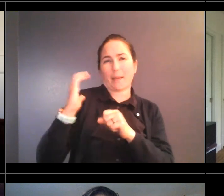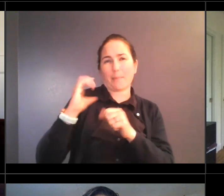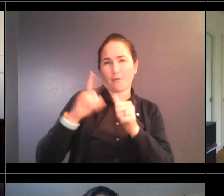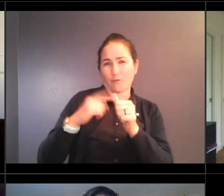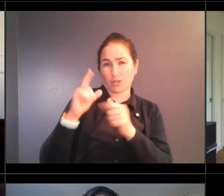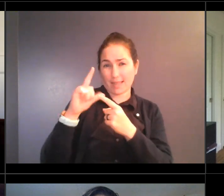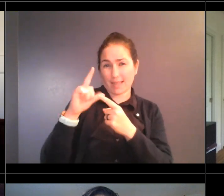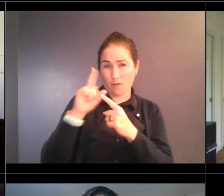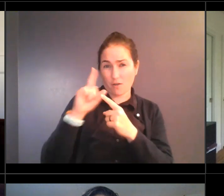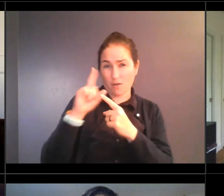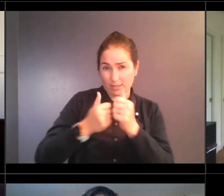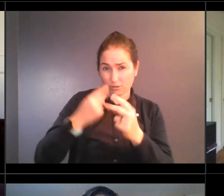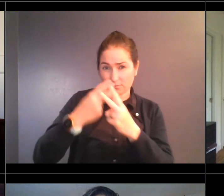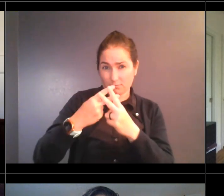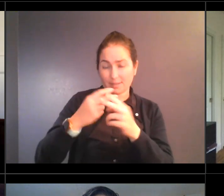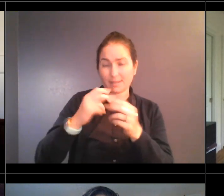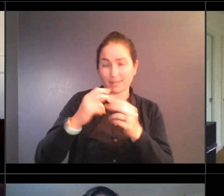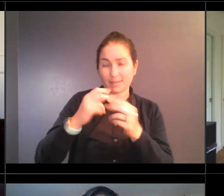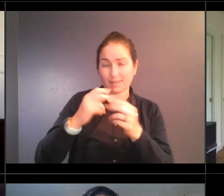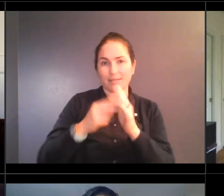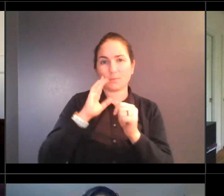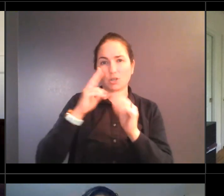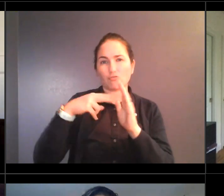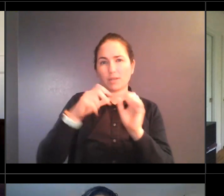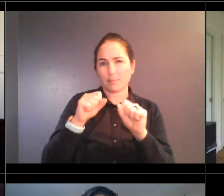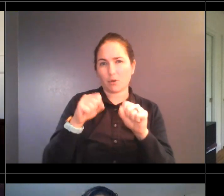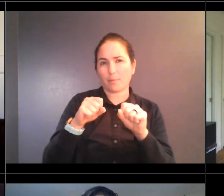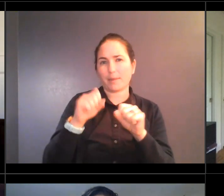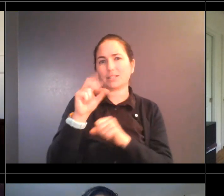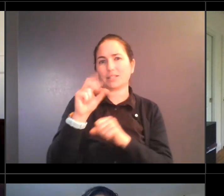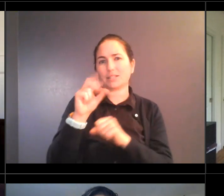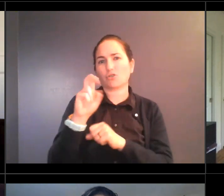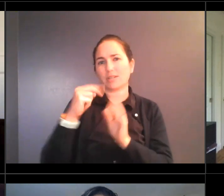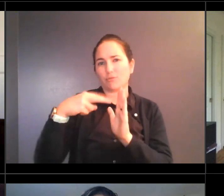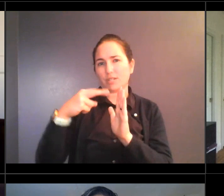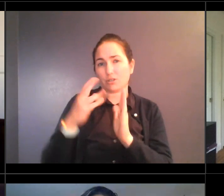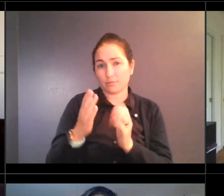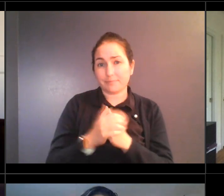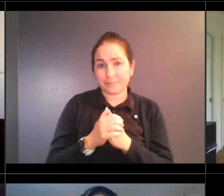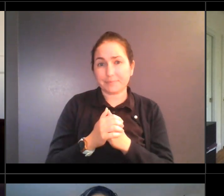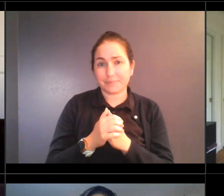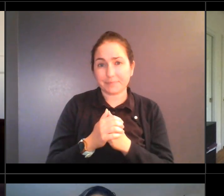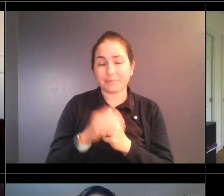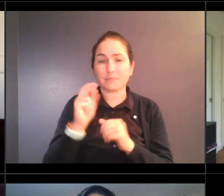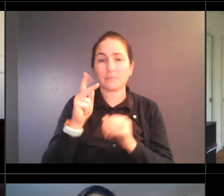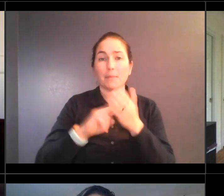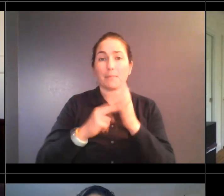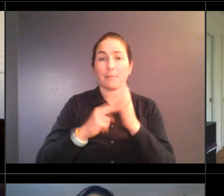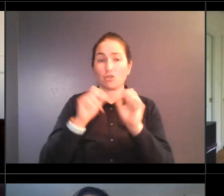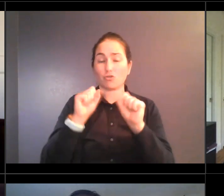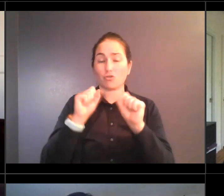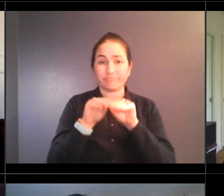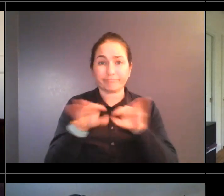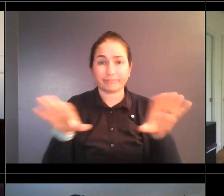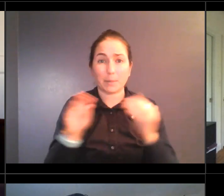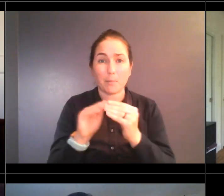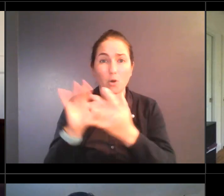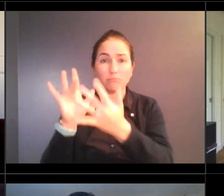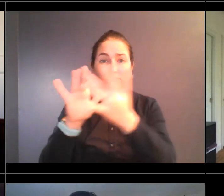each hashtag. That makes the hashtags readable by screen readers. So you can reach a broader audience